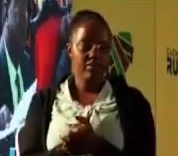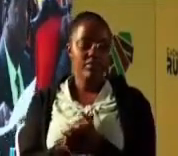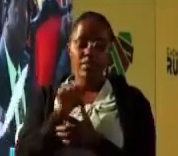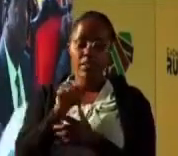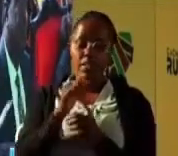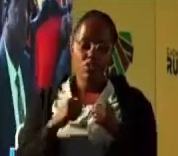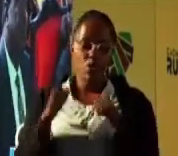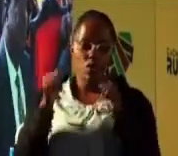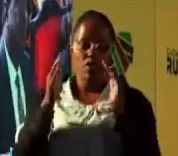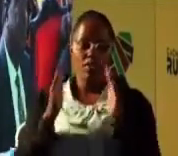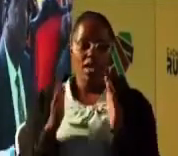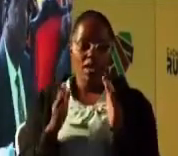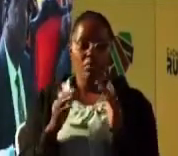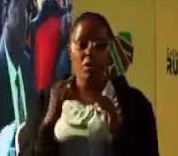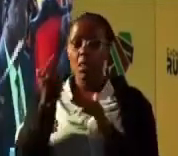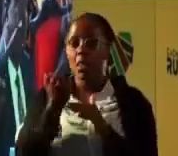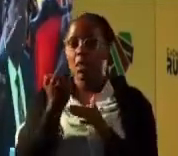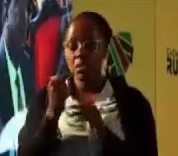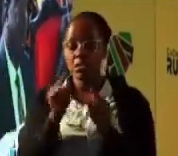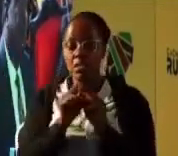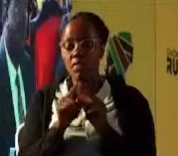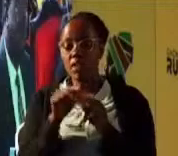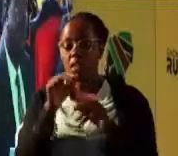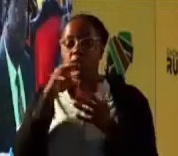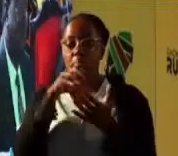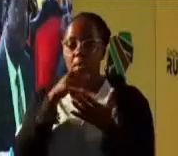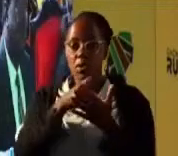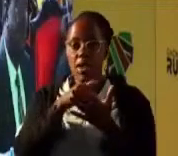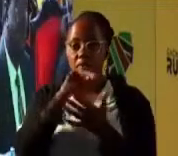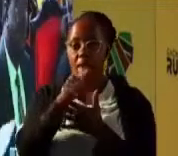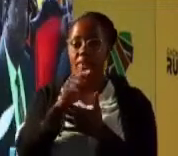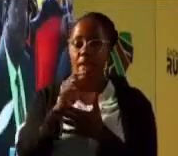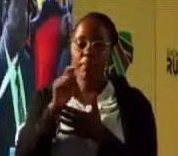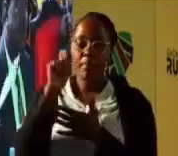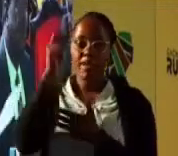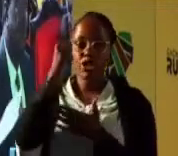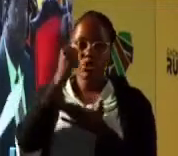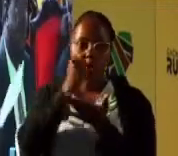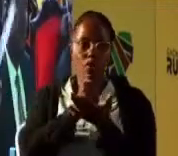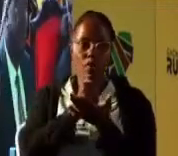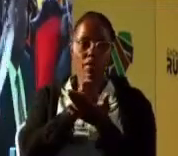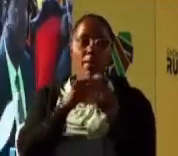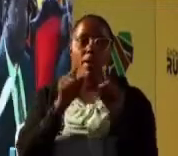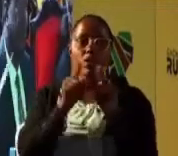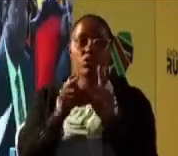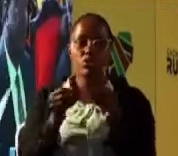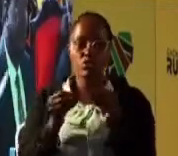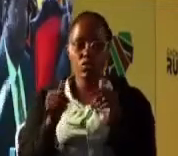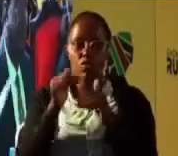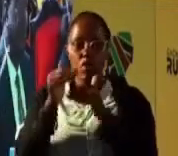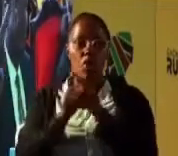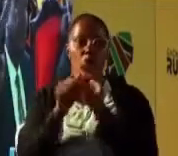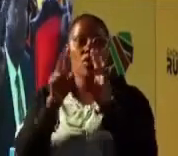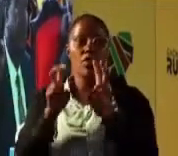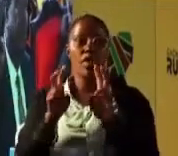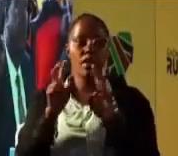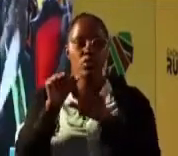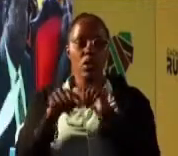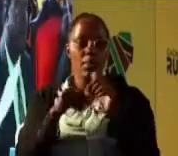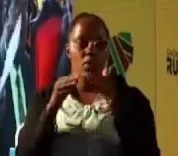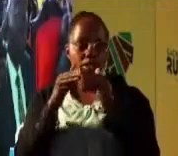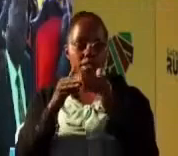official will not only sit at the presidency, but will oversee all matters to do with